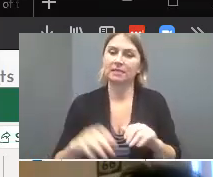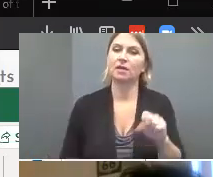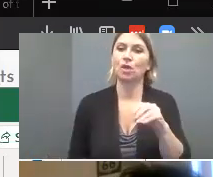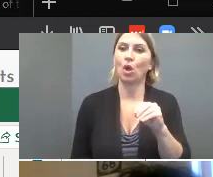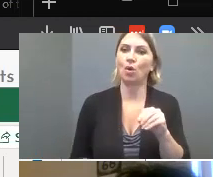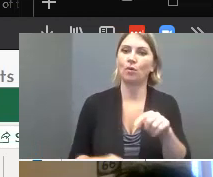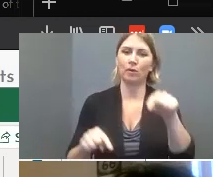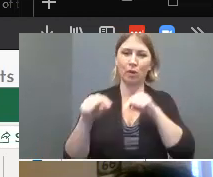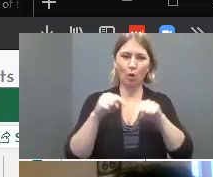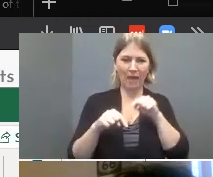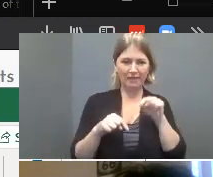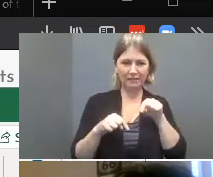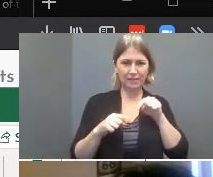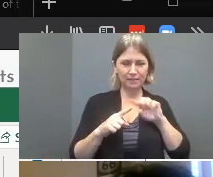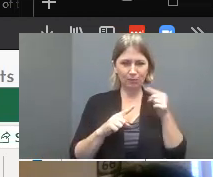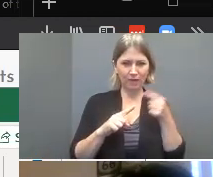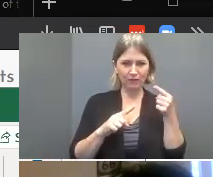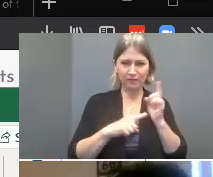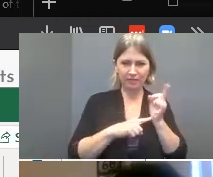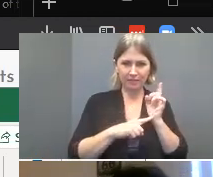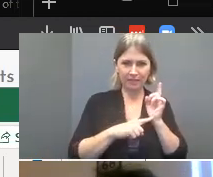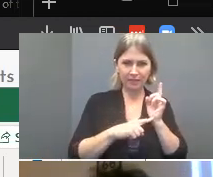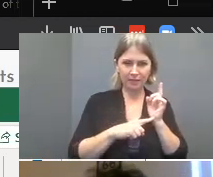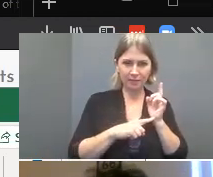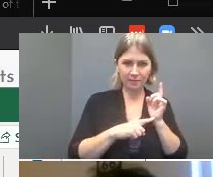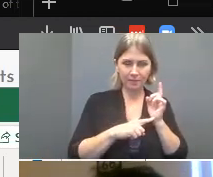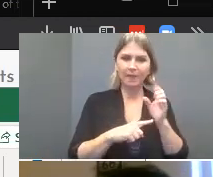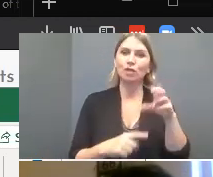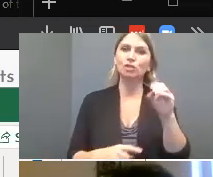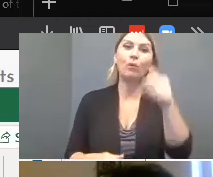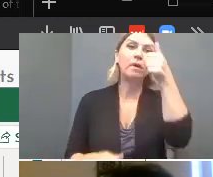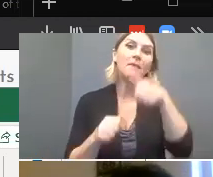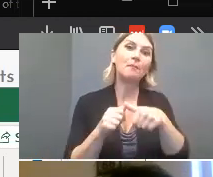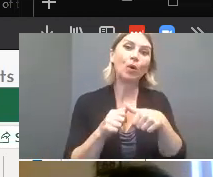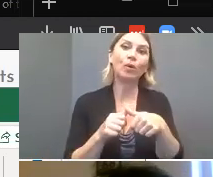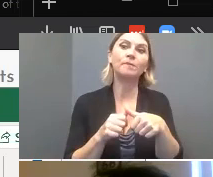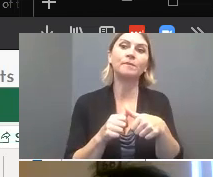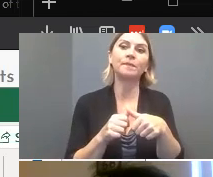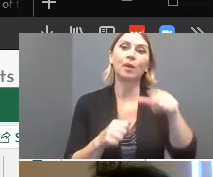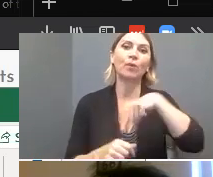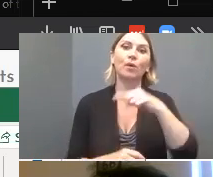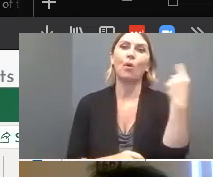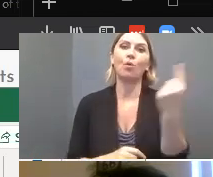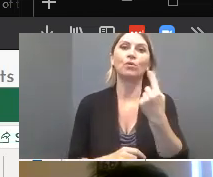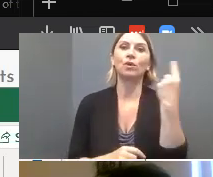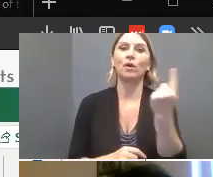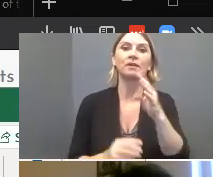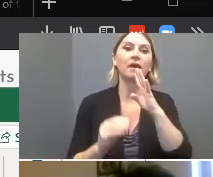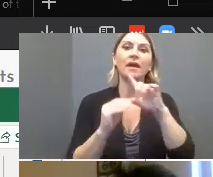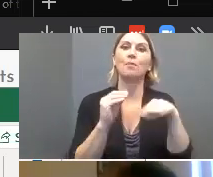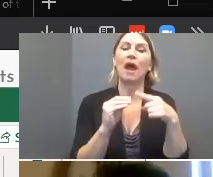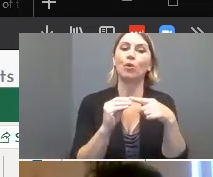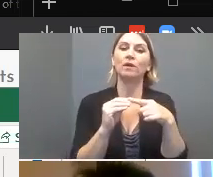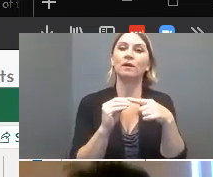back to Yaswanti's point for a second. Okay, so remember that we are only going to talk about